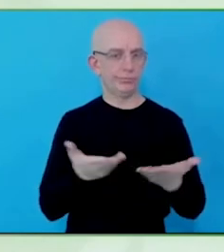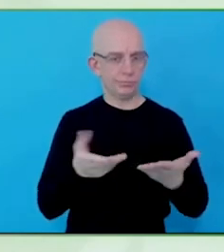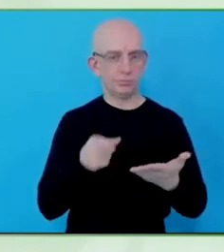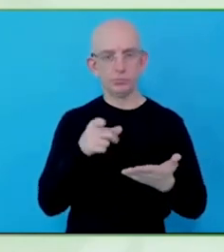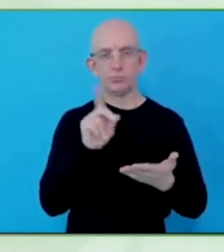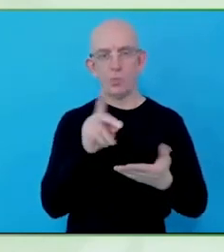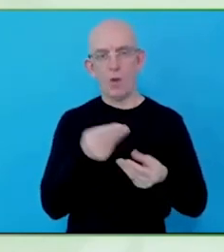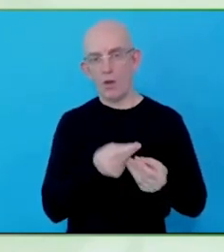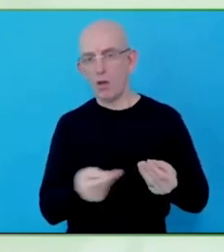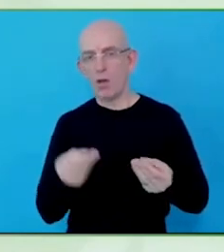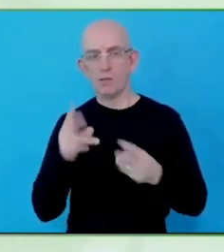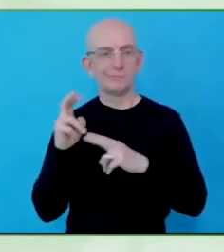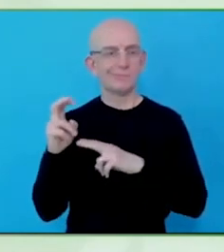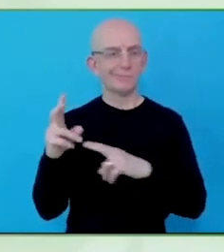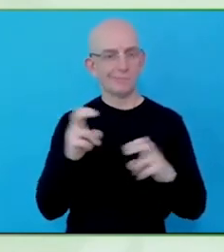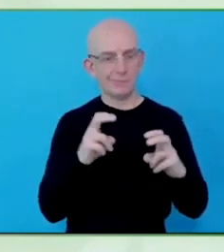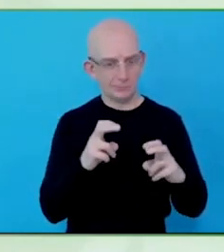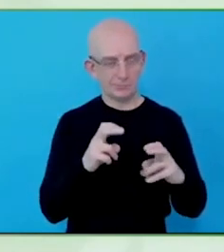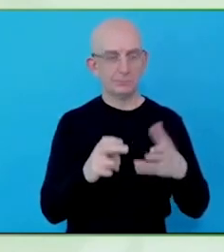facilitation. So what did we talk about?